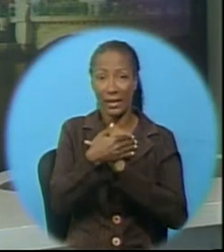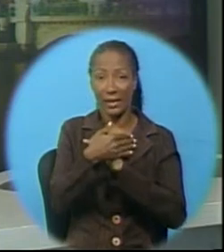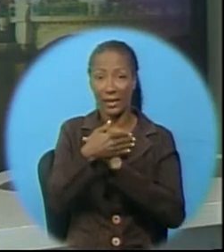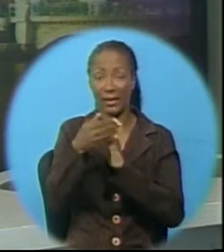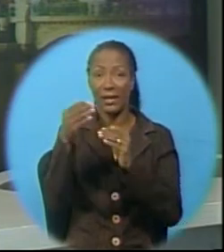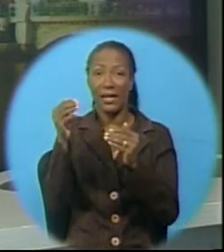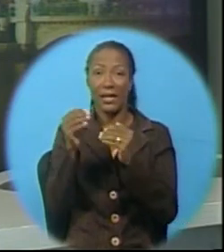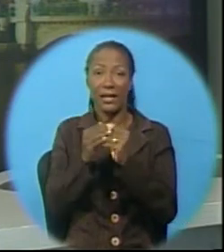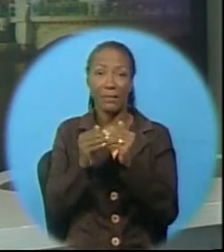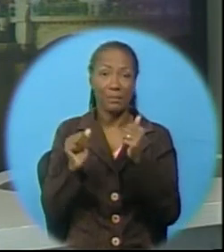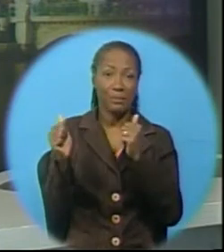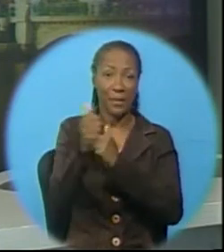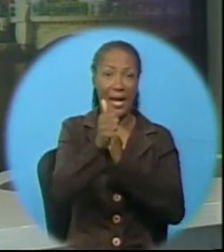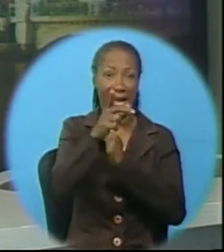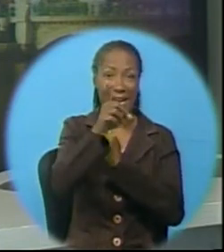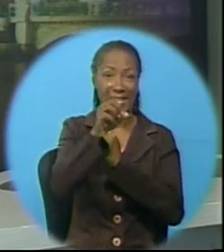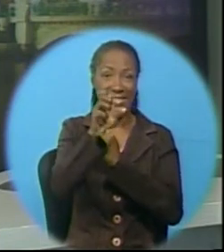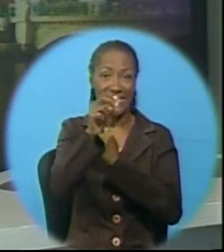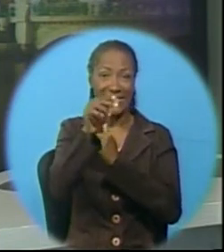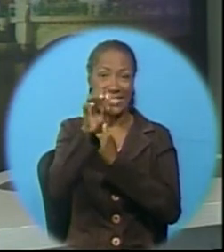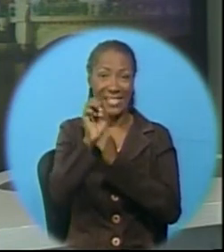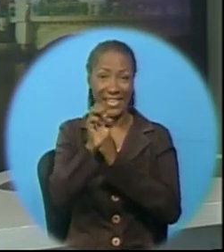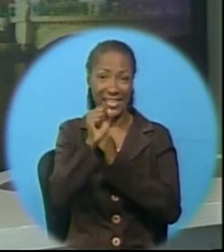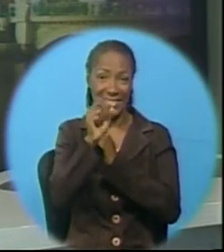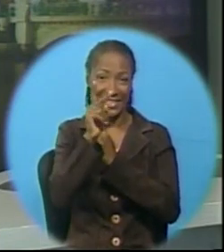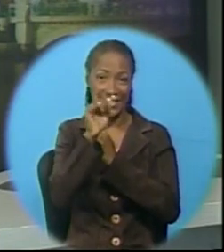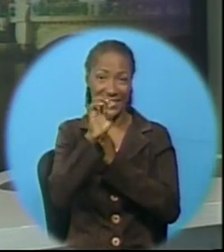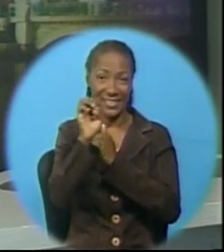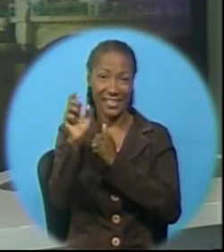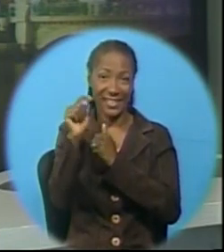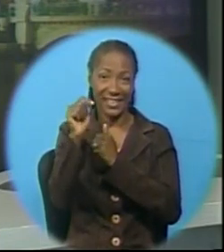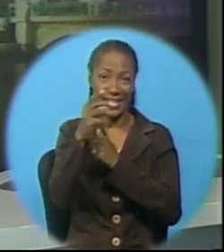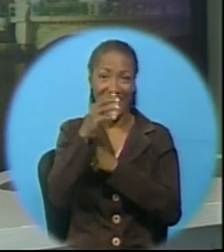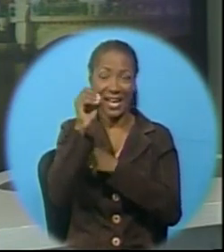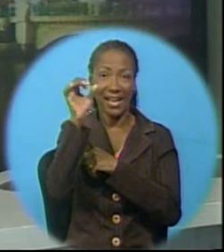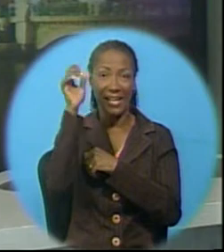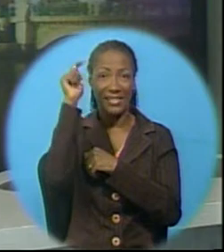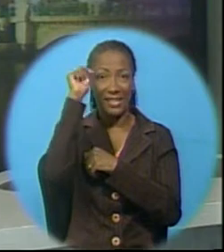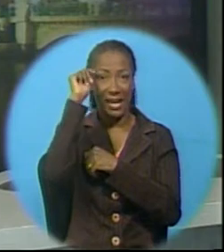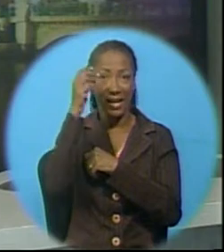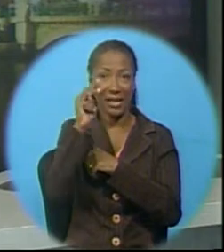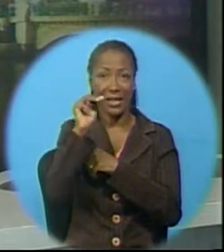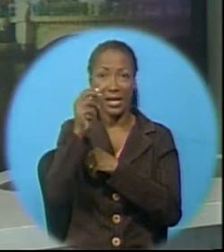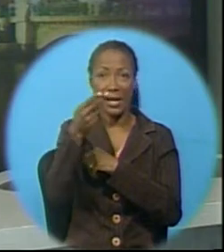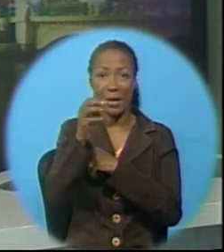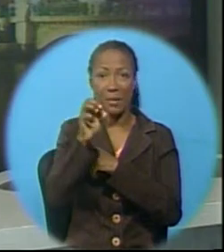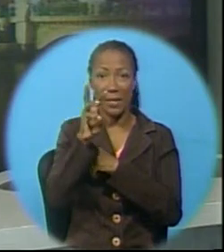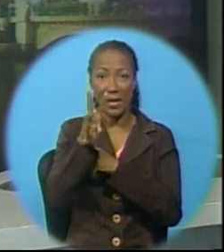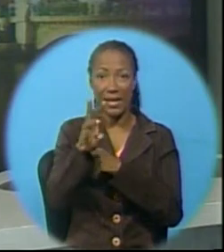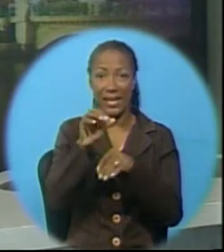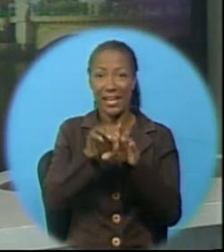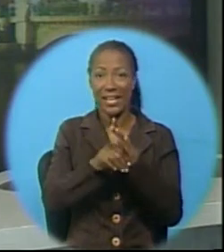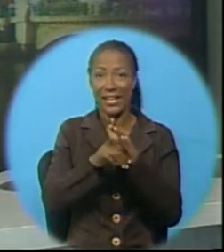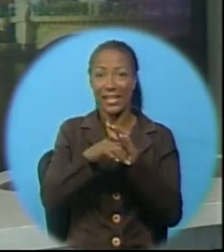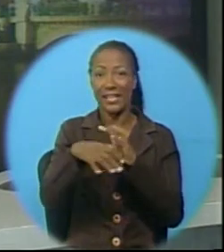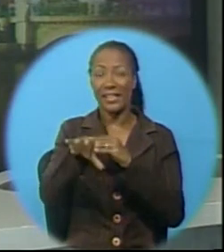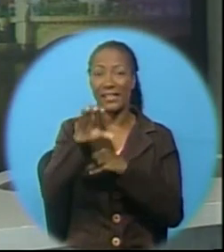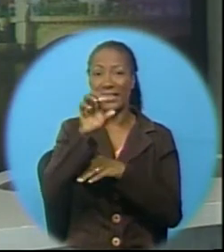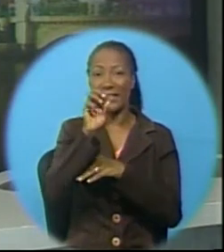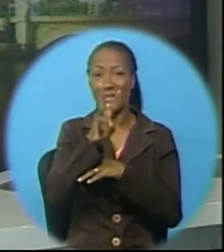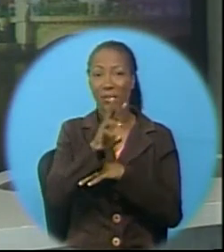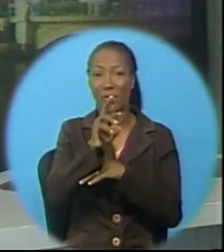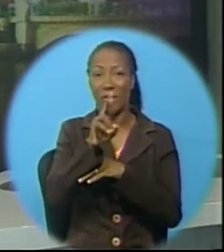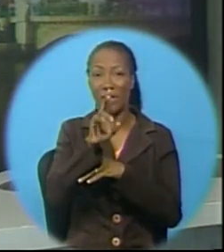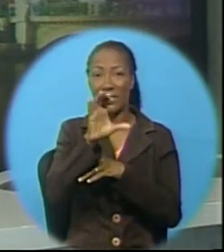Dane Skeet and Tyler Mahey, making their 4-wheel drive debut in Roger Skeet's Subaru Impreza WRC